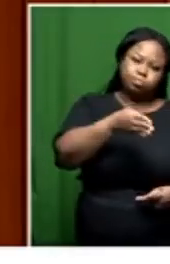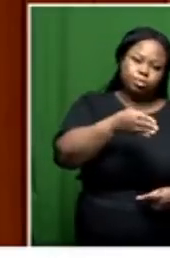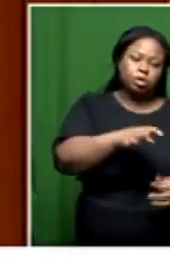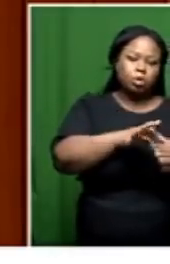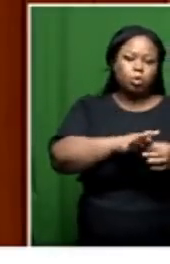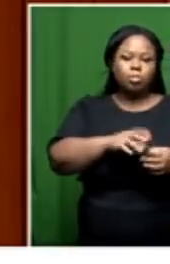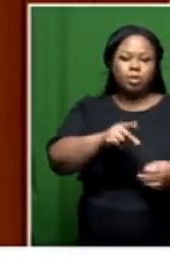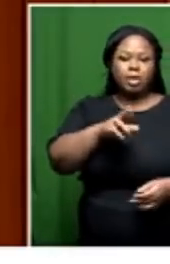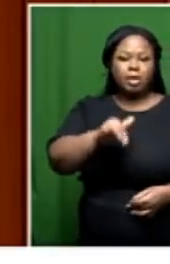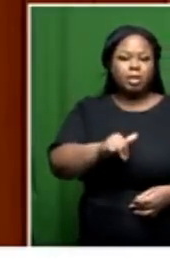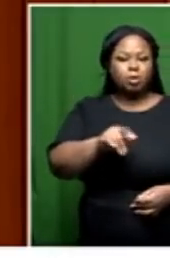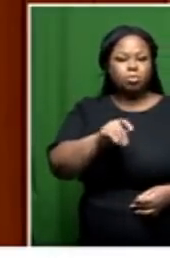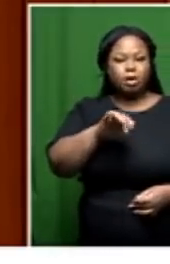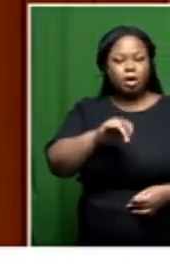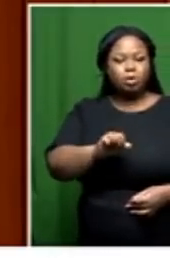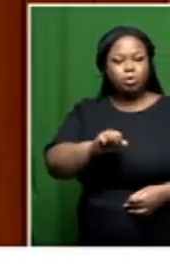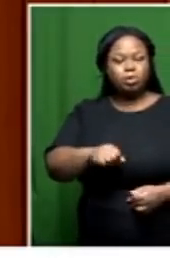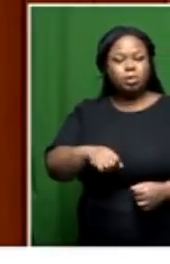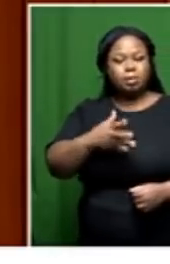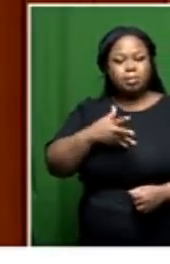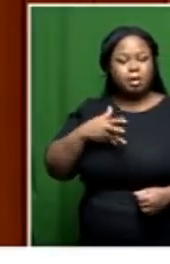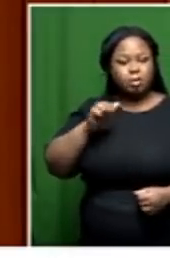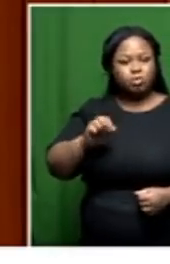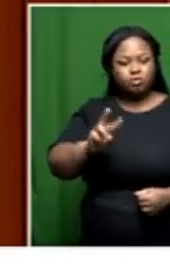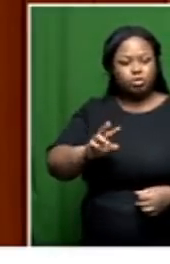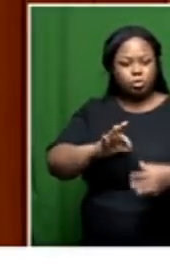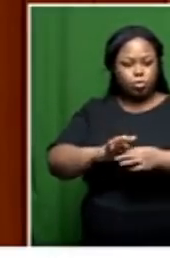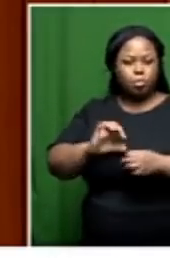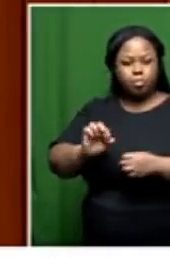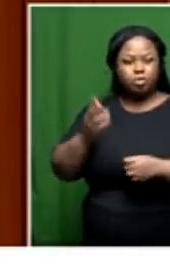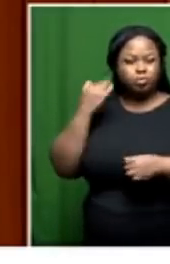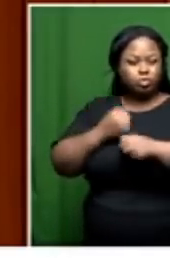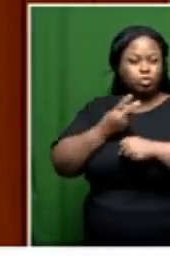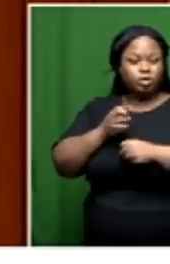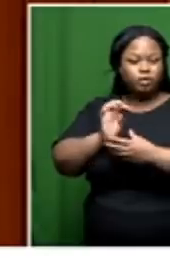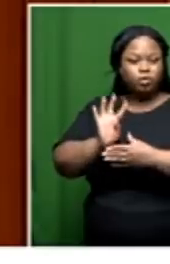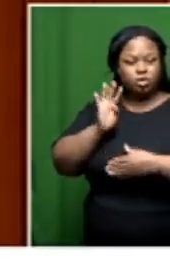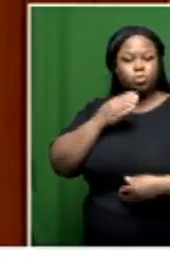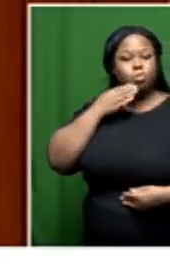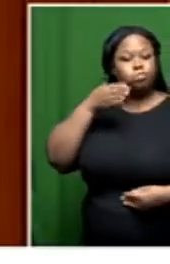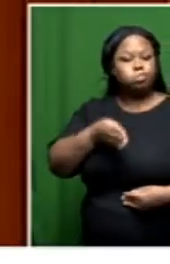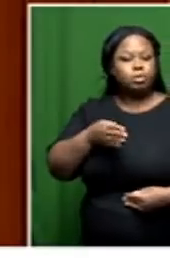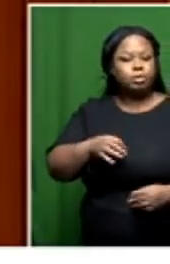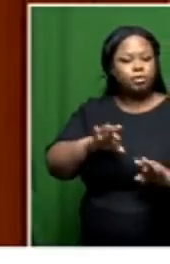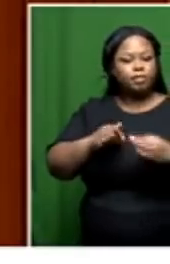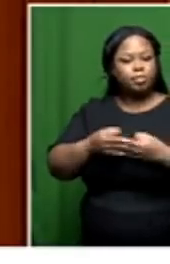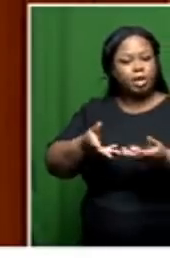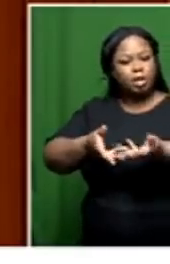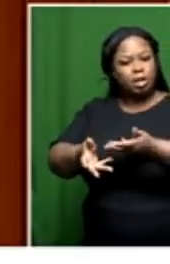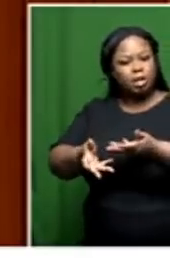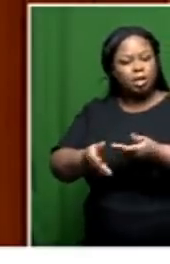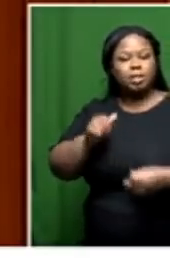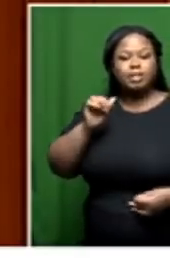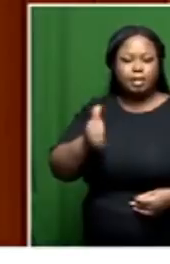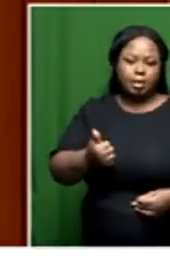Kelly Khumalo's mother in Phosphorus in 2014 after the incident, who were there at the scene, spoke with the family allegedly, and